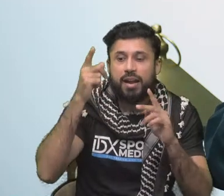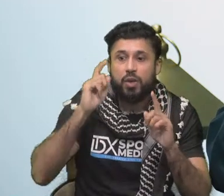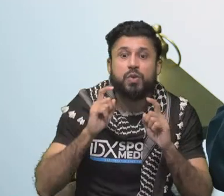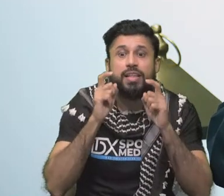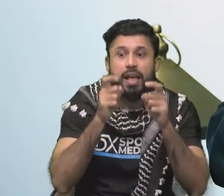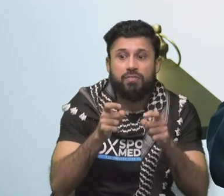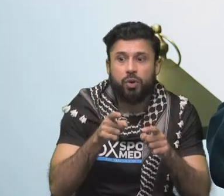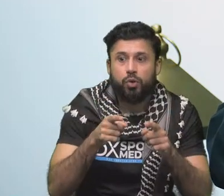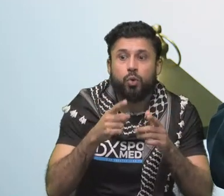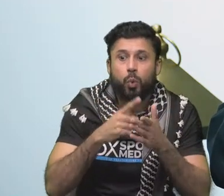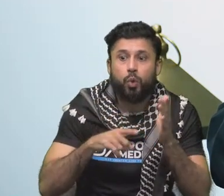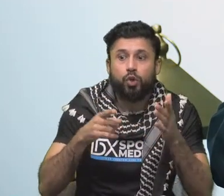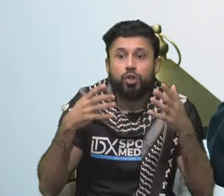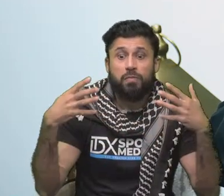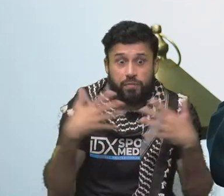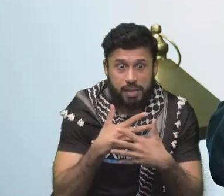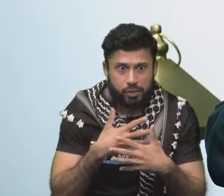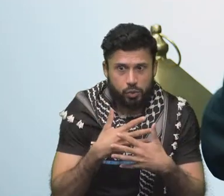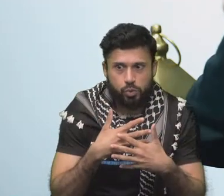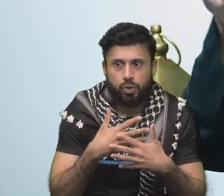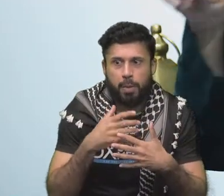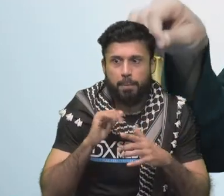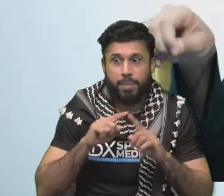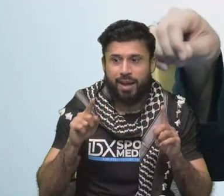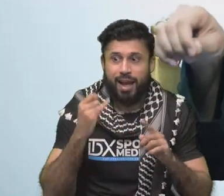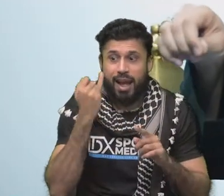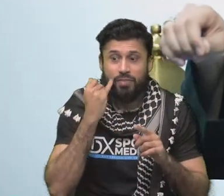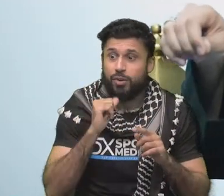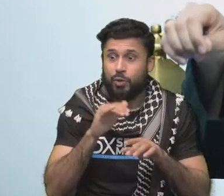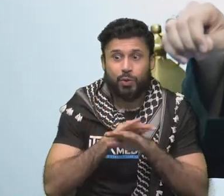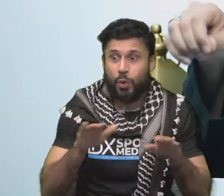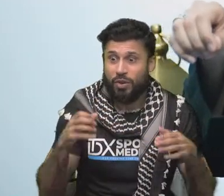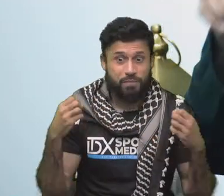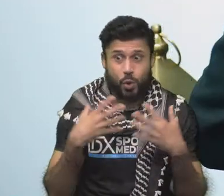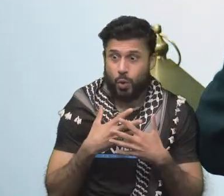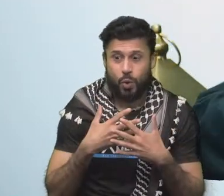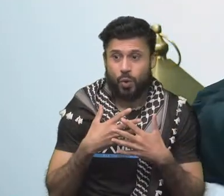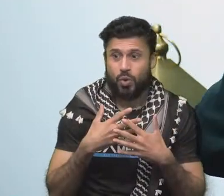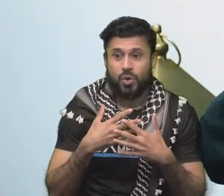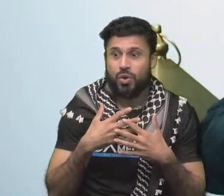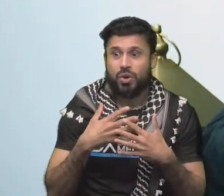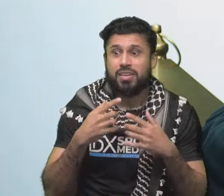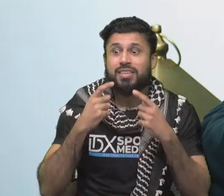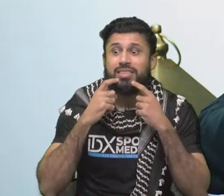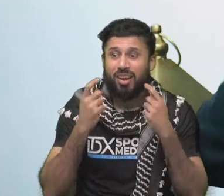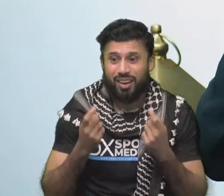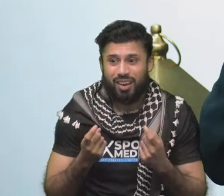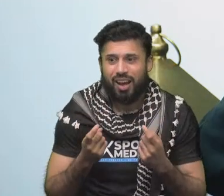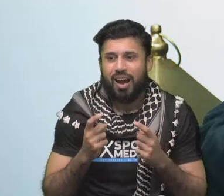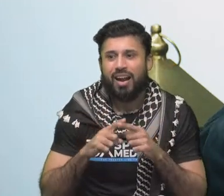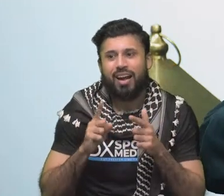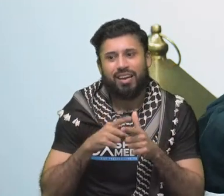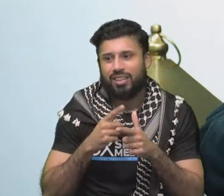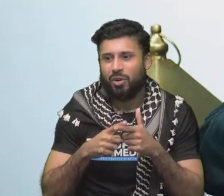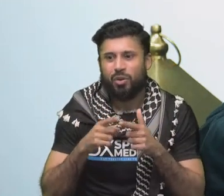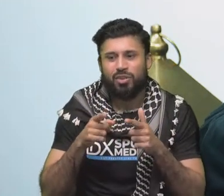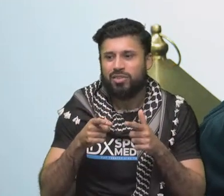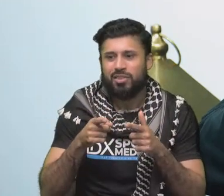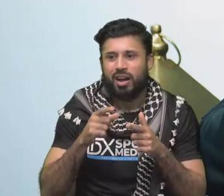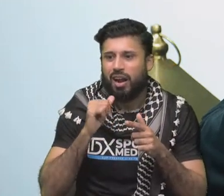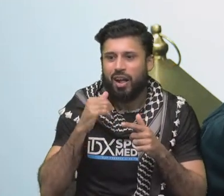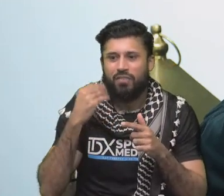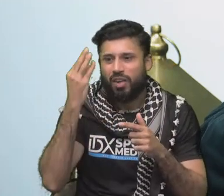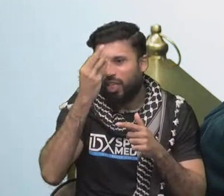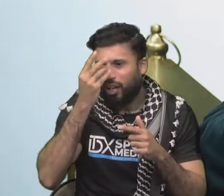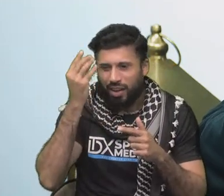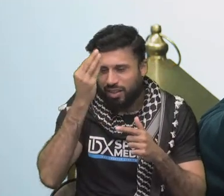don't fear your sins, your hope is delusion. No. And the best of people feared Allah subhanahu wa